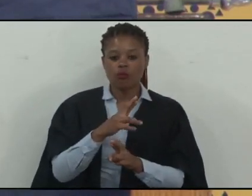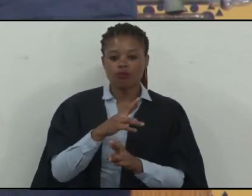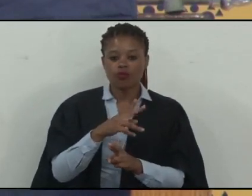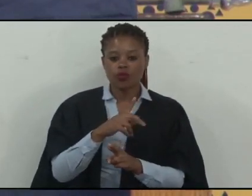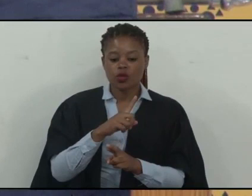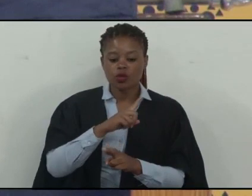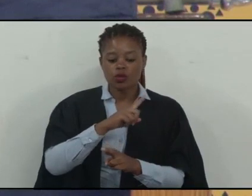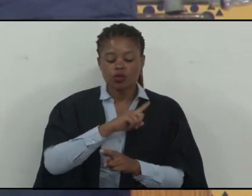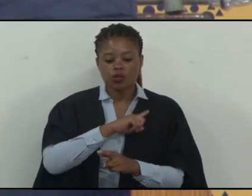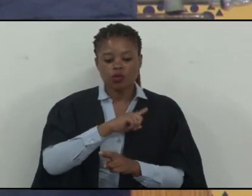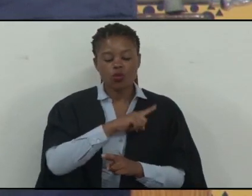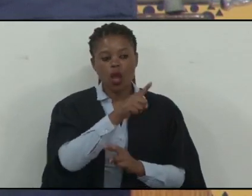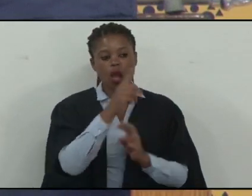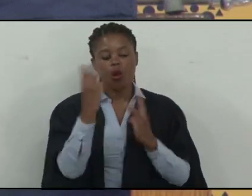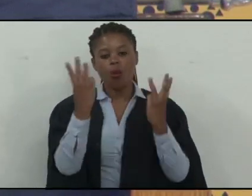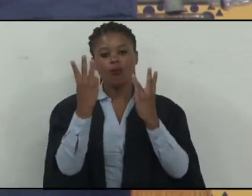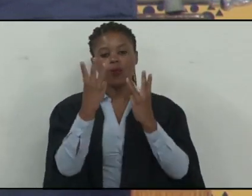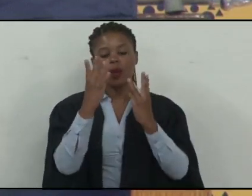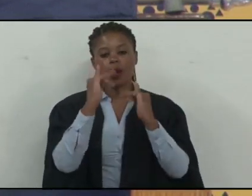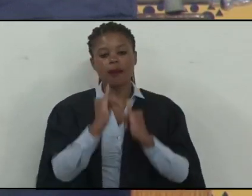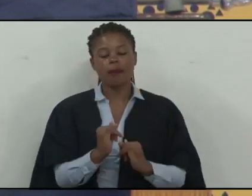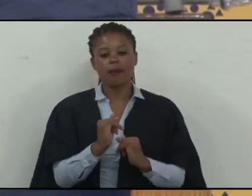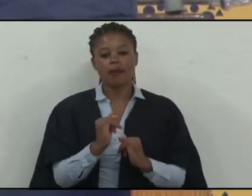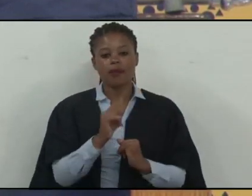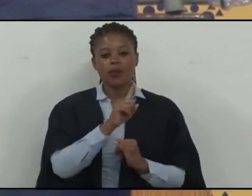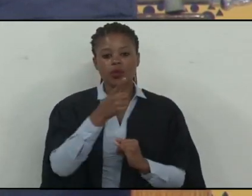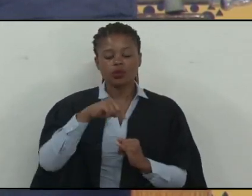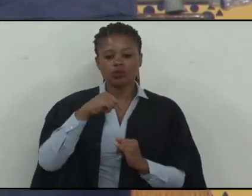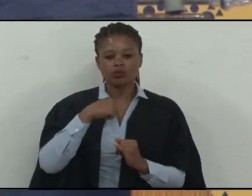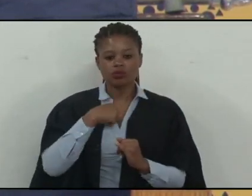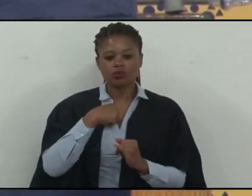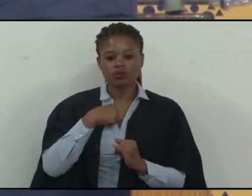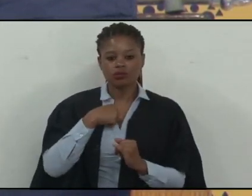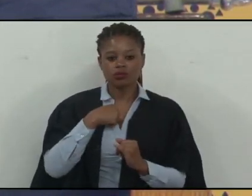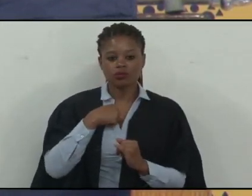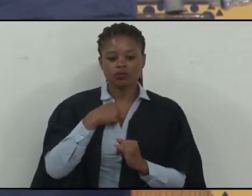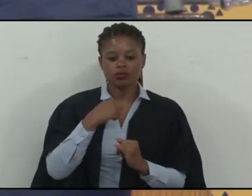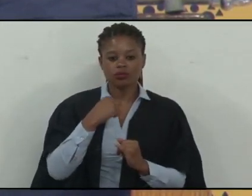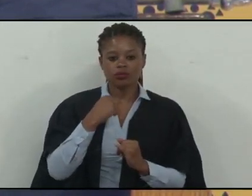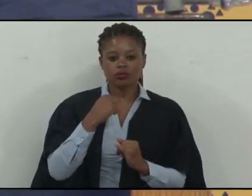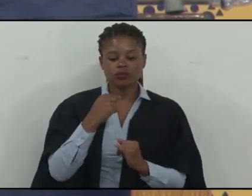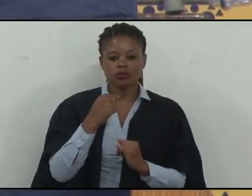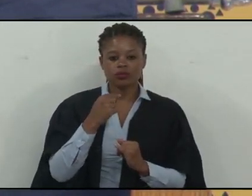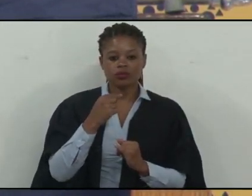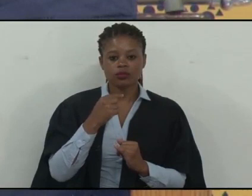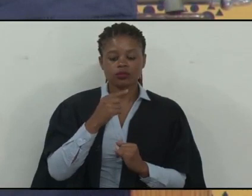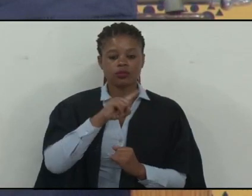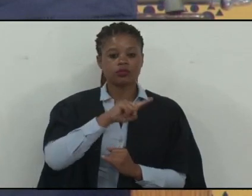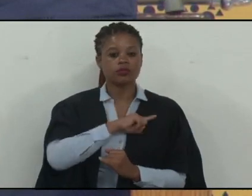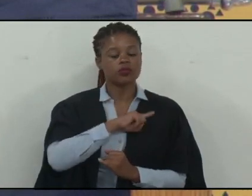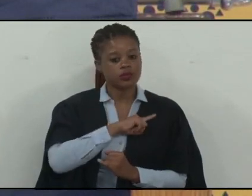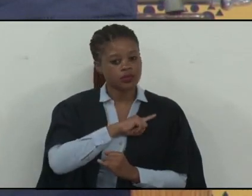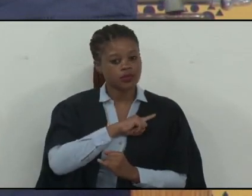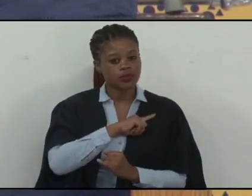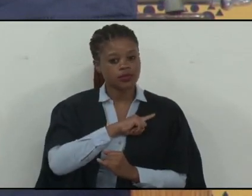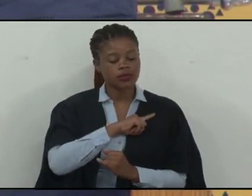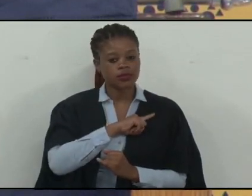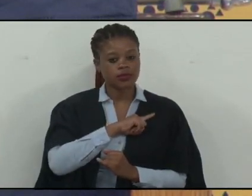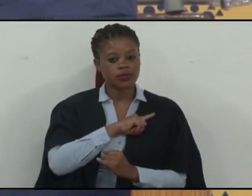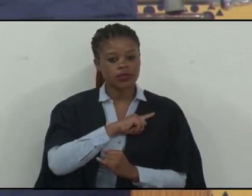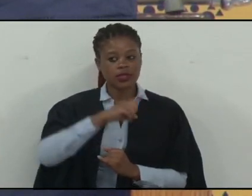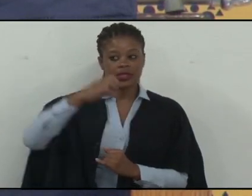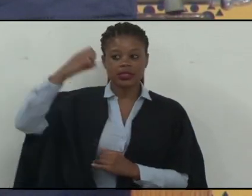because the weather is bad, nor should we turn triumphalist because the